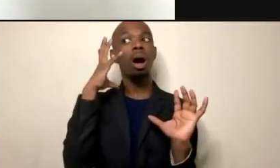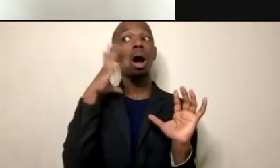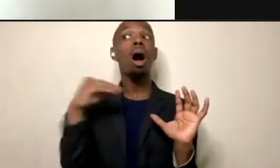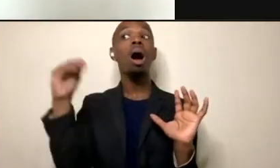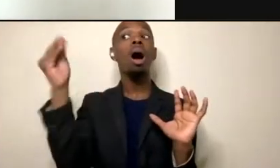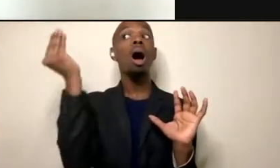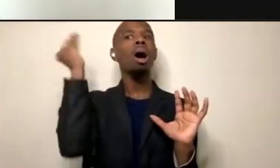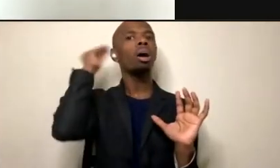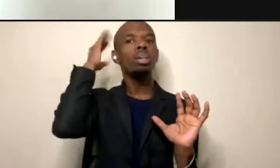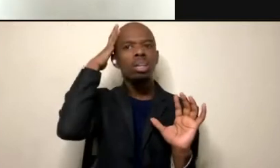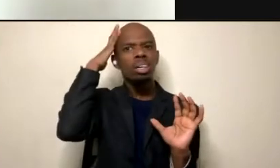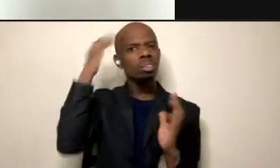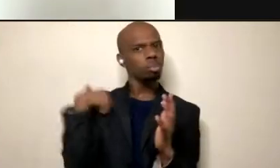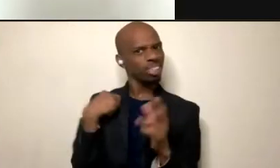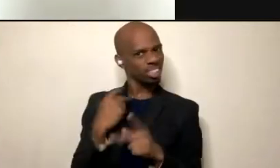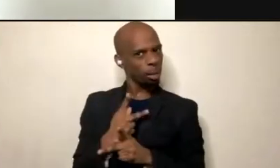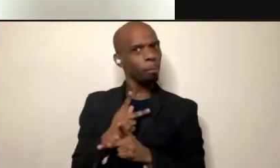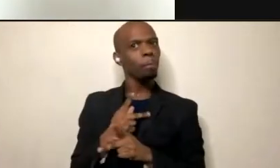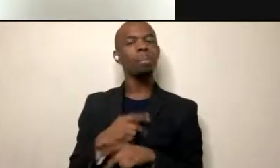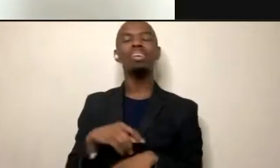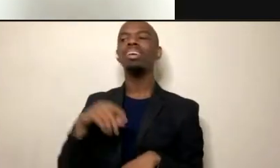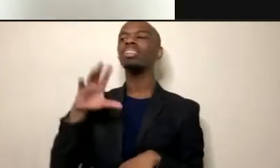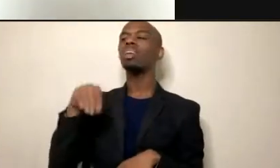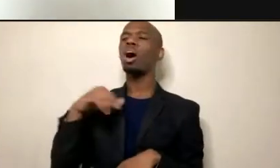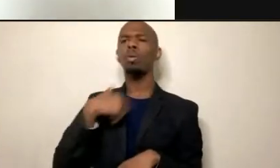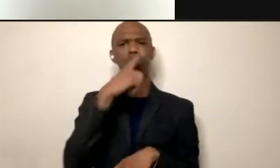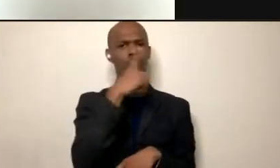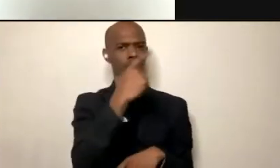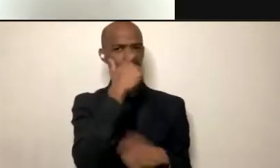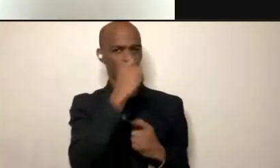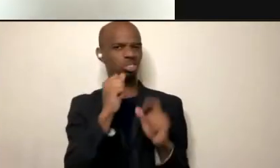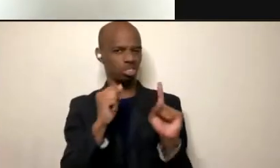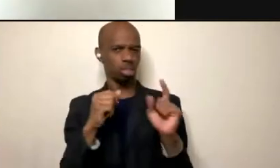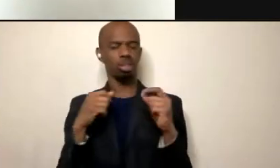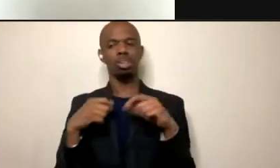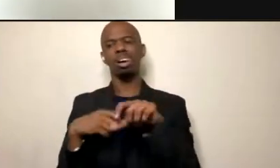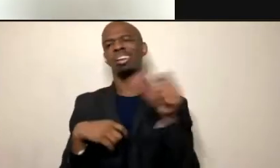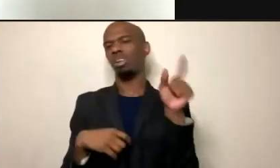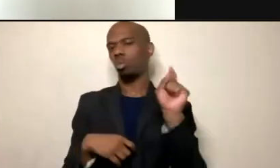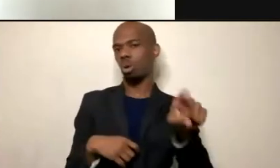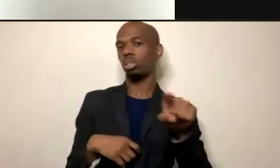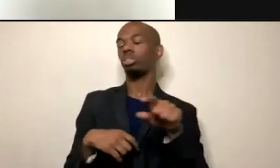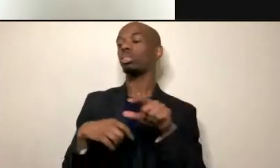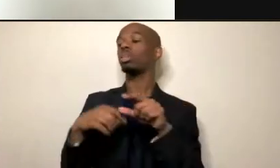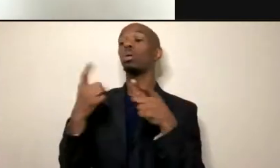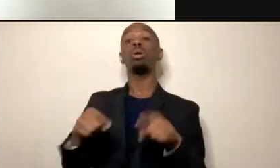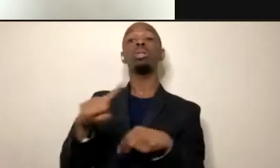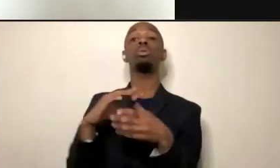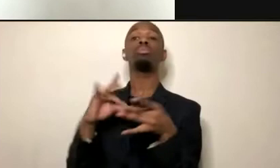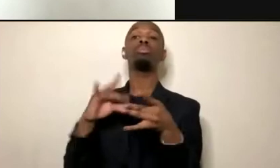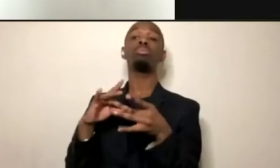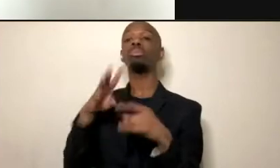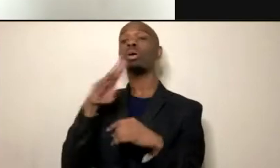about that healing, every time I've been in trouble, whether it's been psychically,